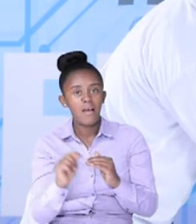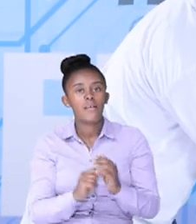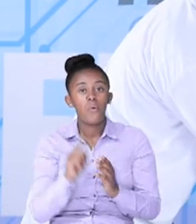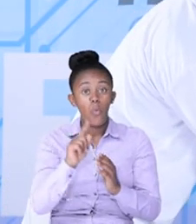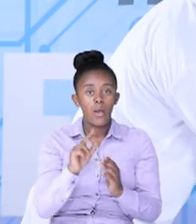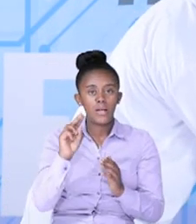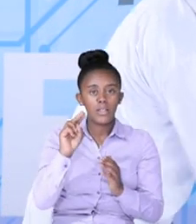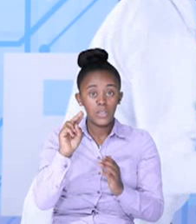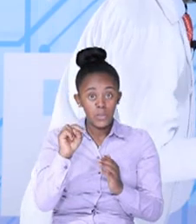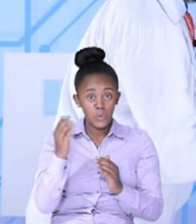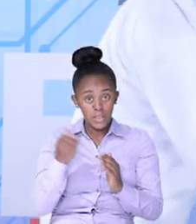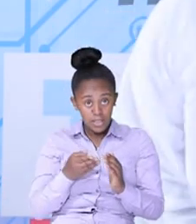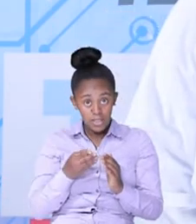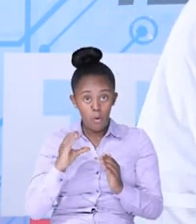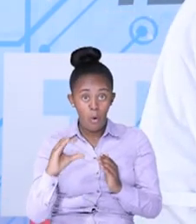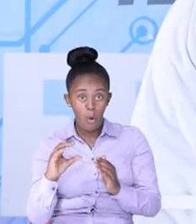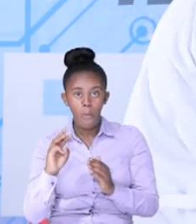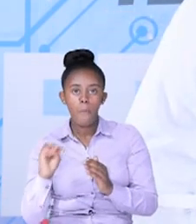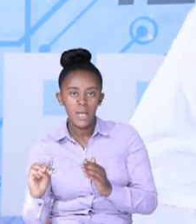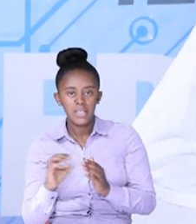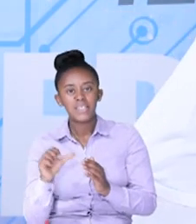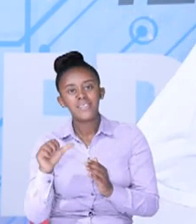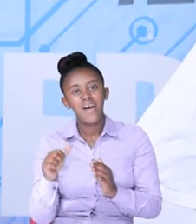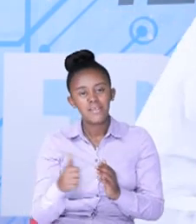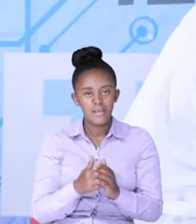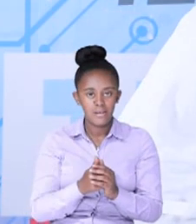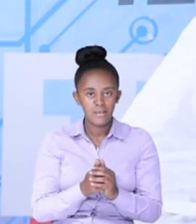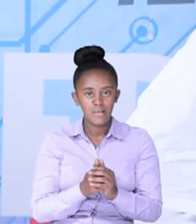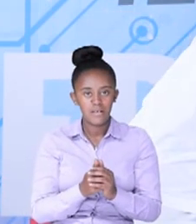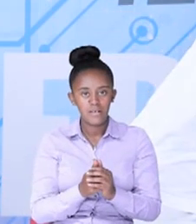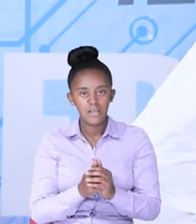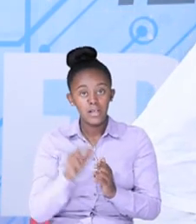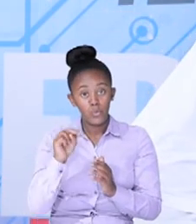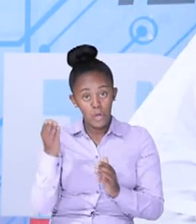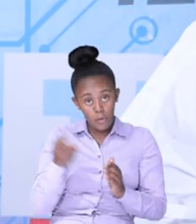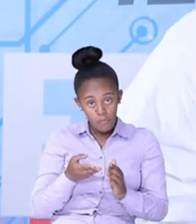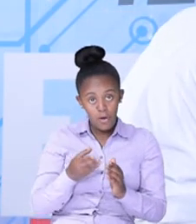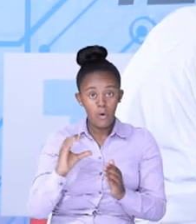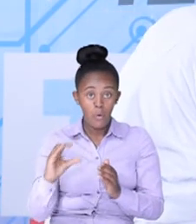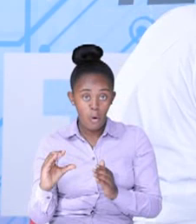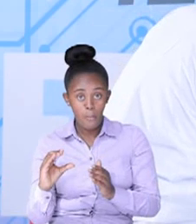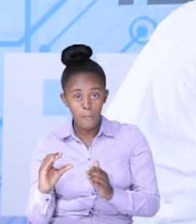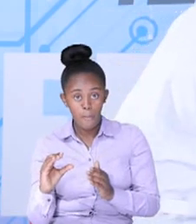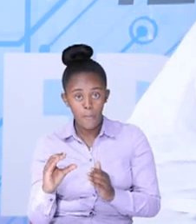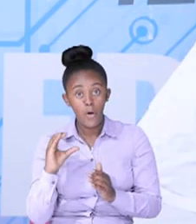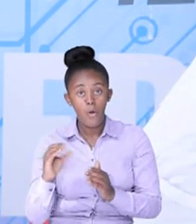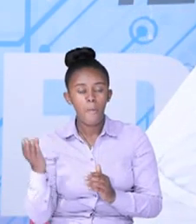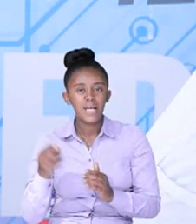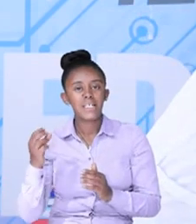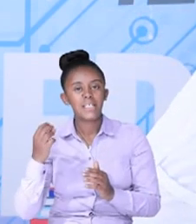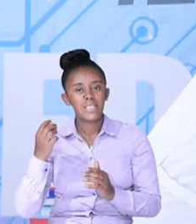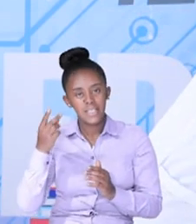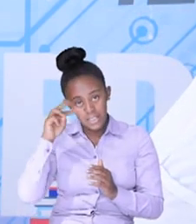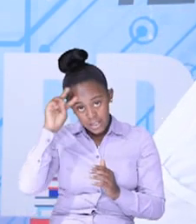over Coulomb meter. The other point is Newton over Coulomb per second can be